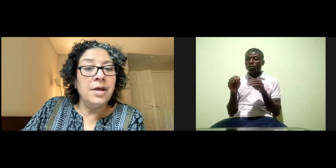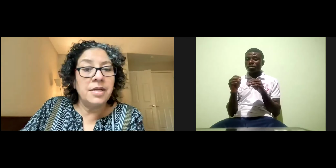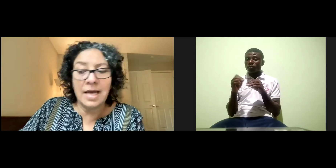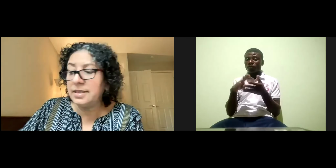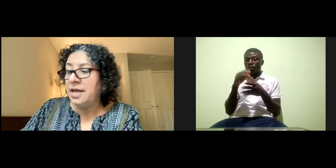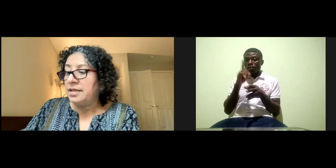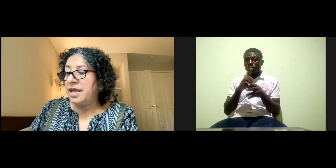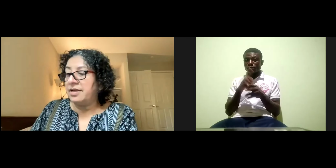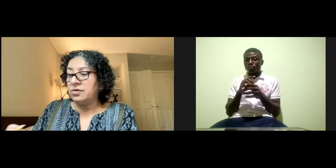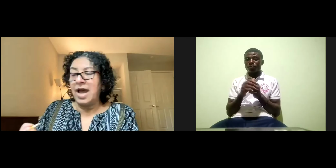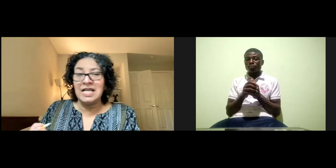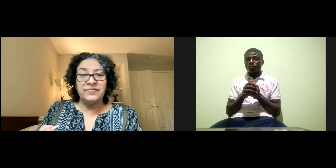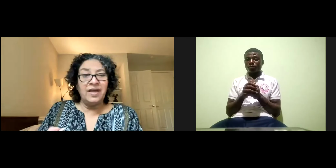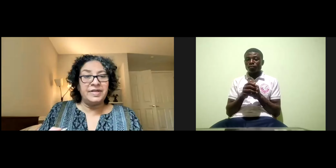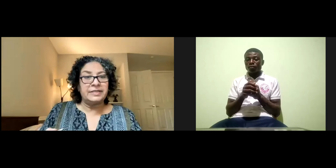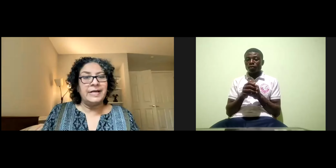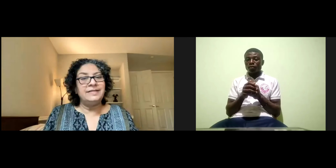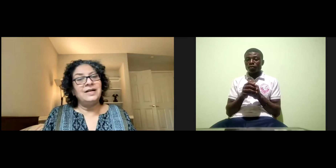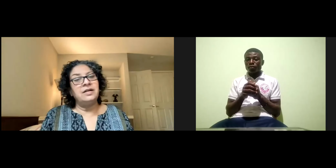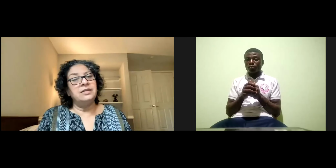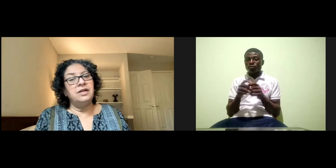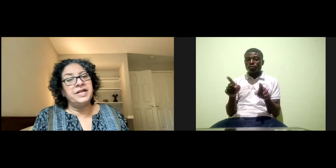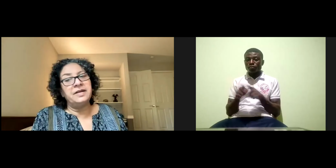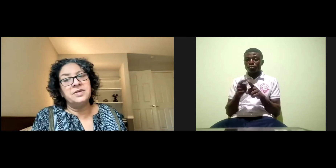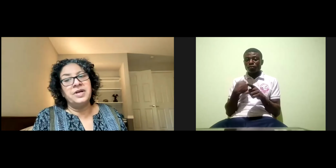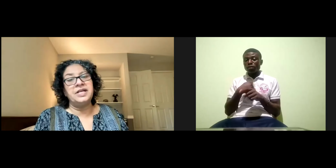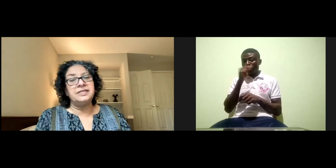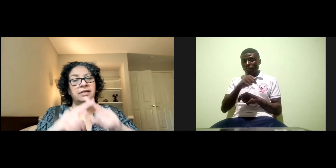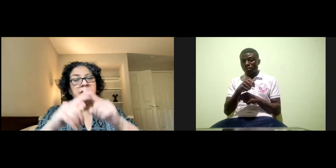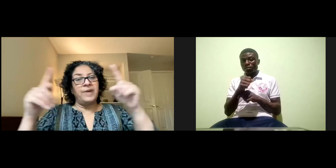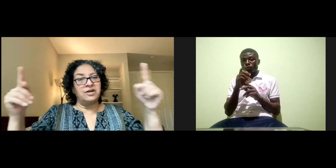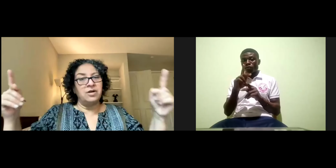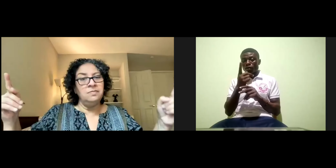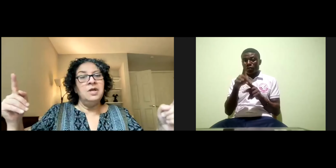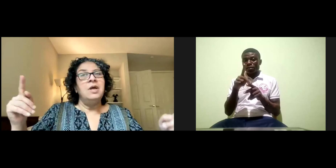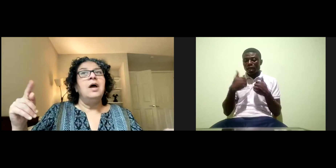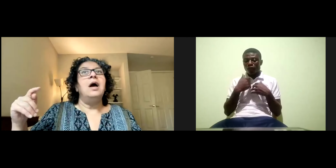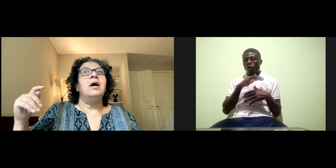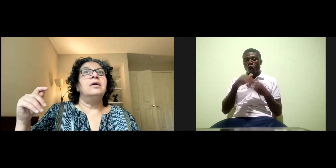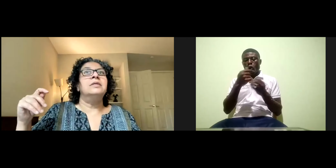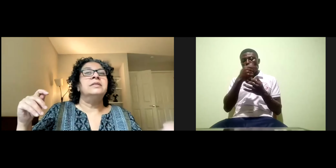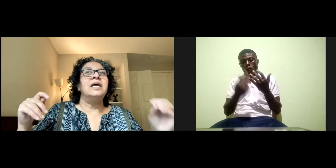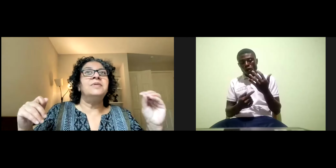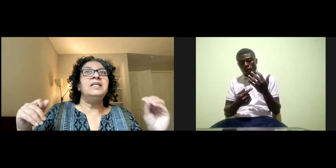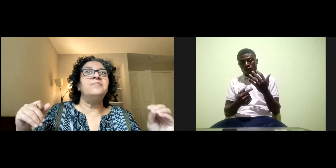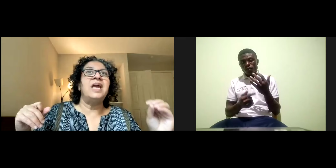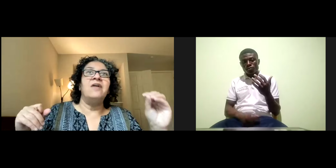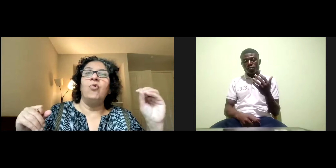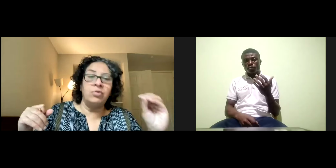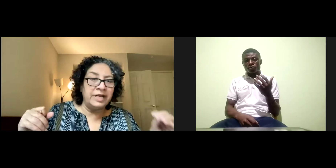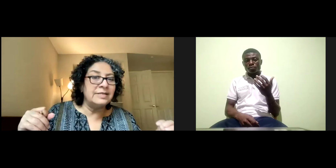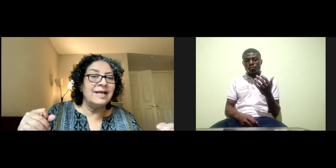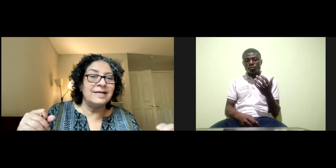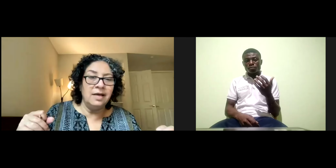Yes. So as we have discussed that the learning disabilities are the spectrum. Some kids may